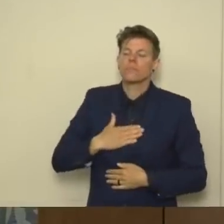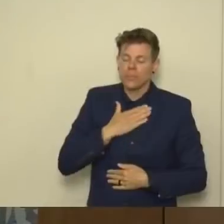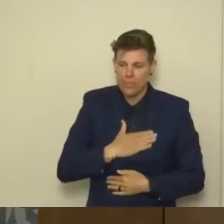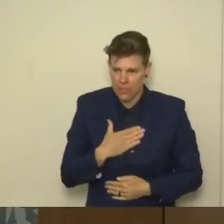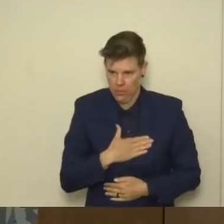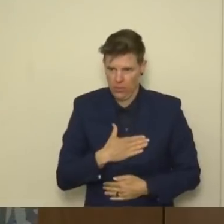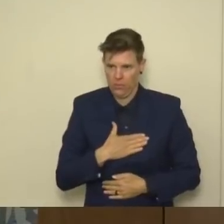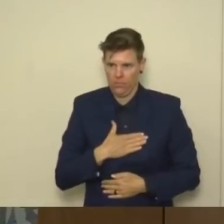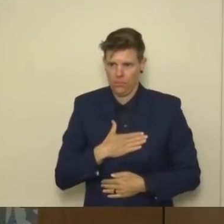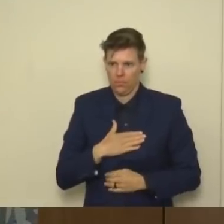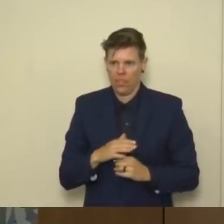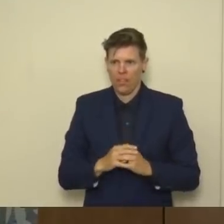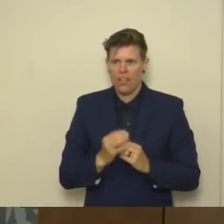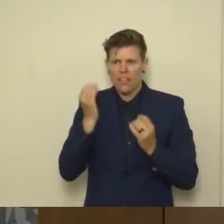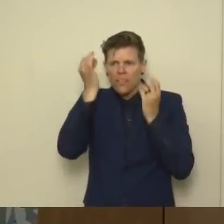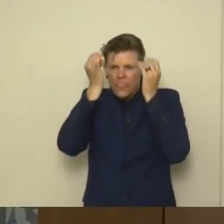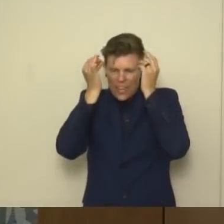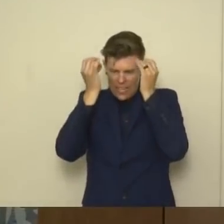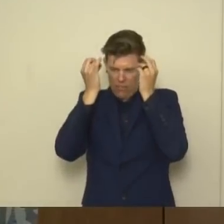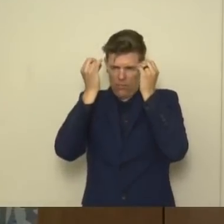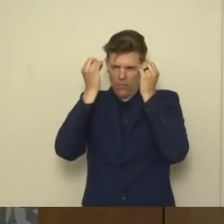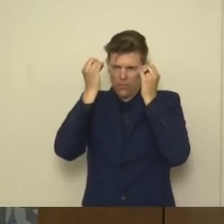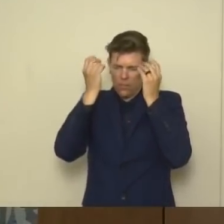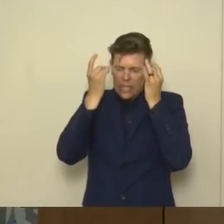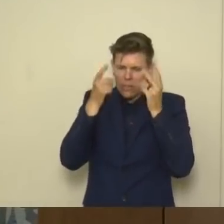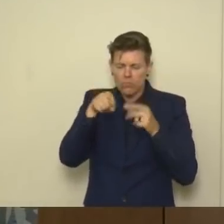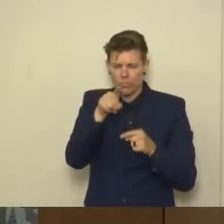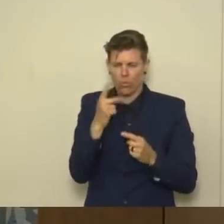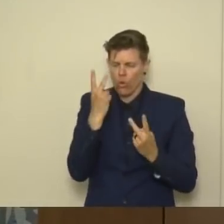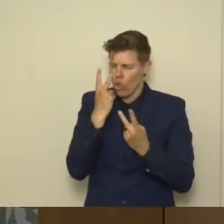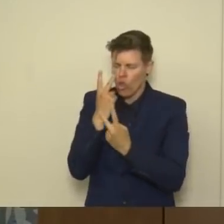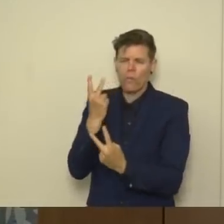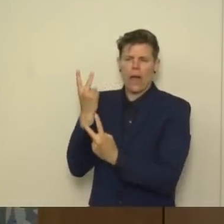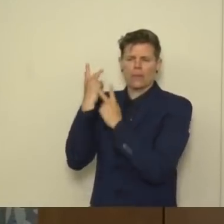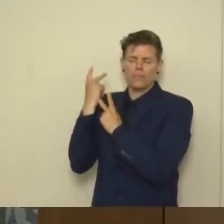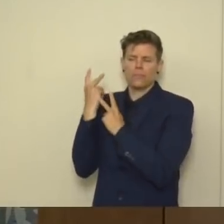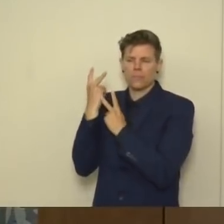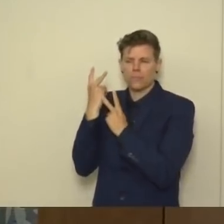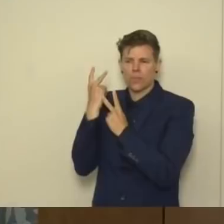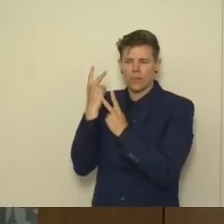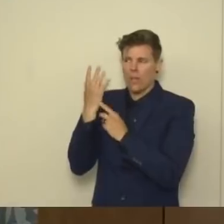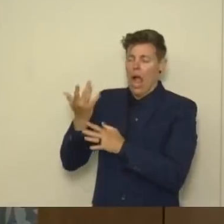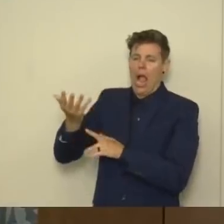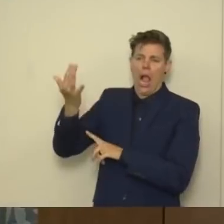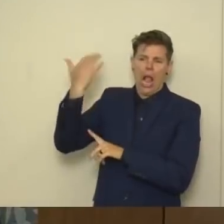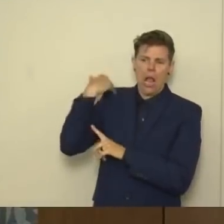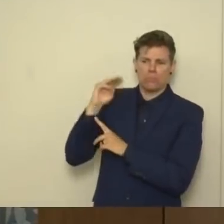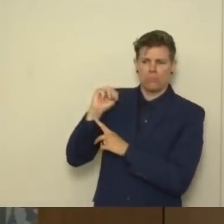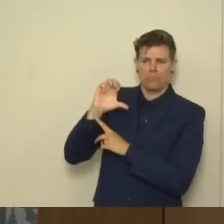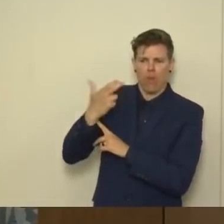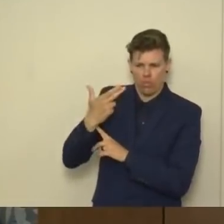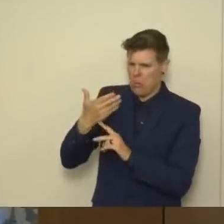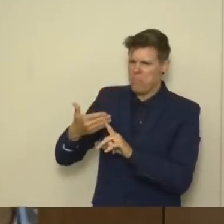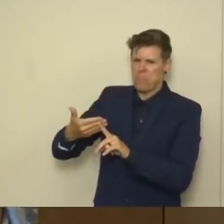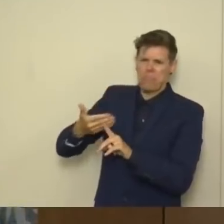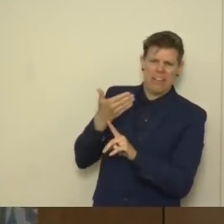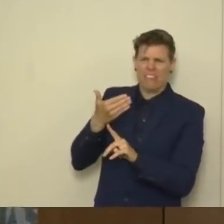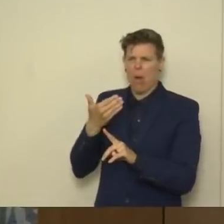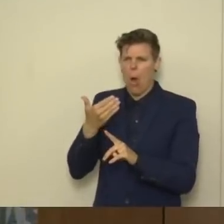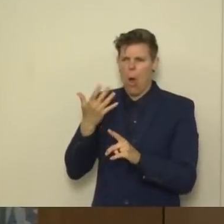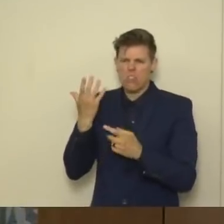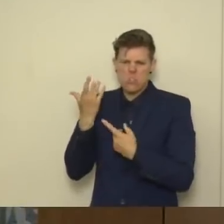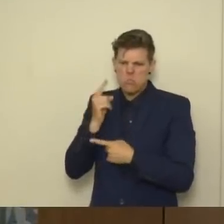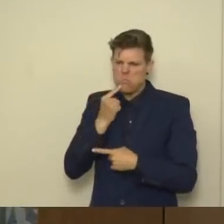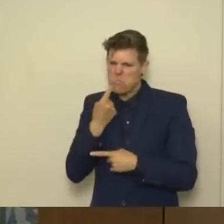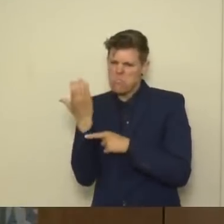the earlier effort we made before enforcement. We just tried to treat it as sort of a family issue.